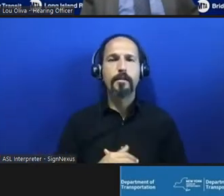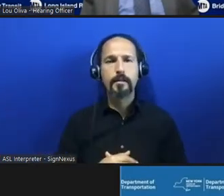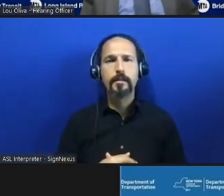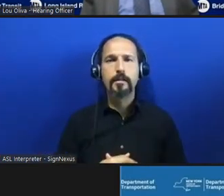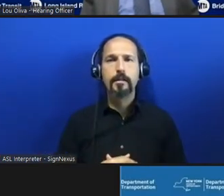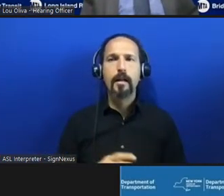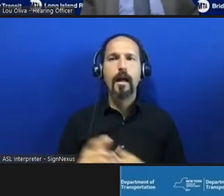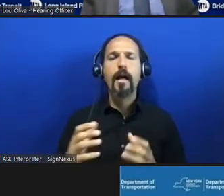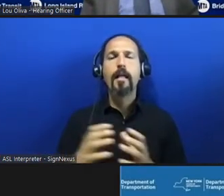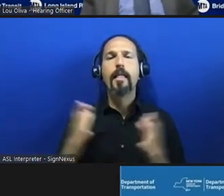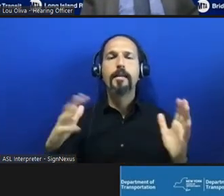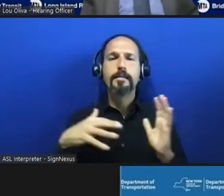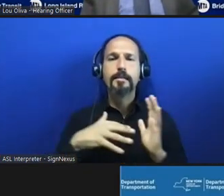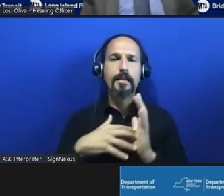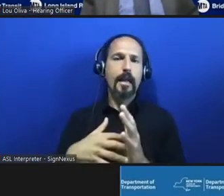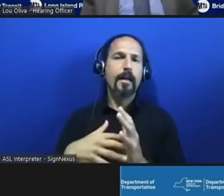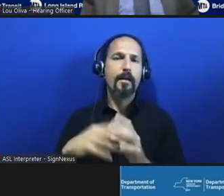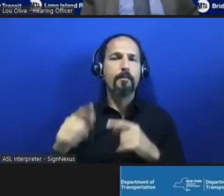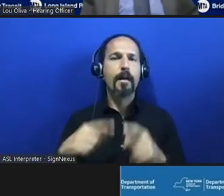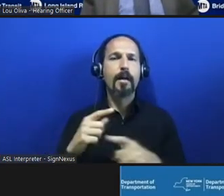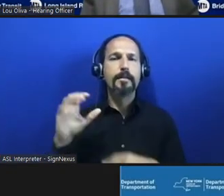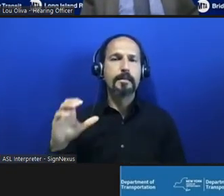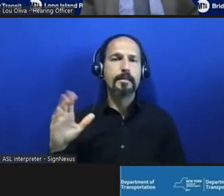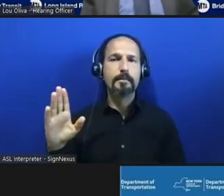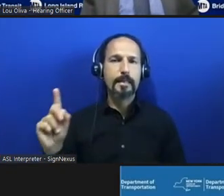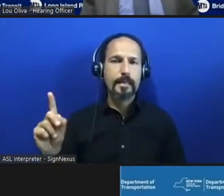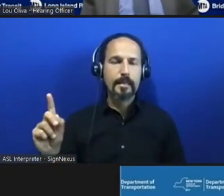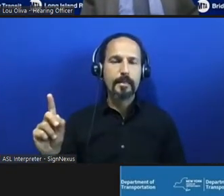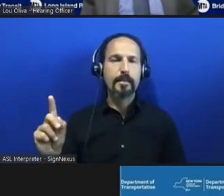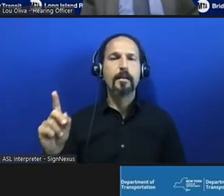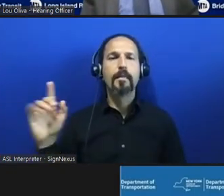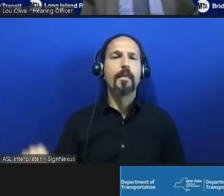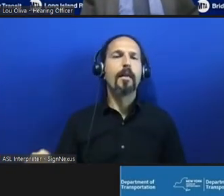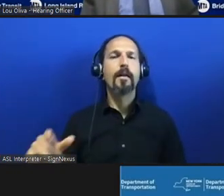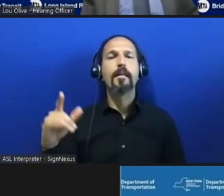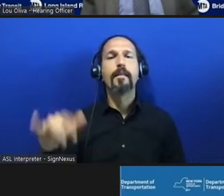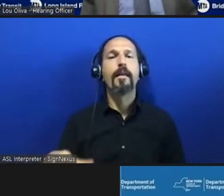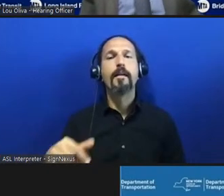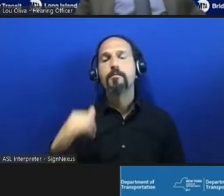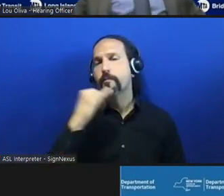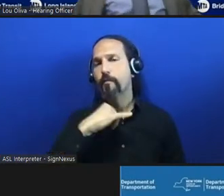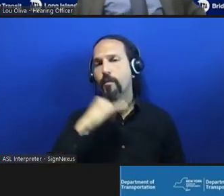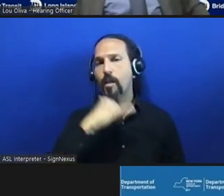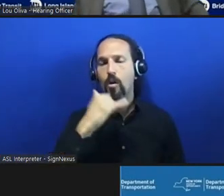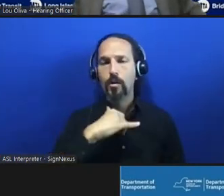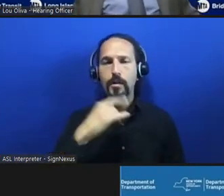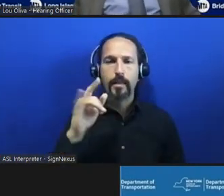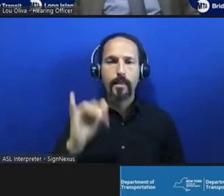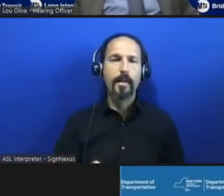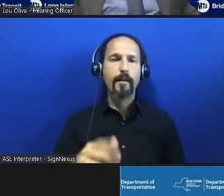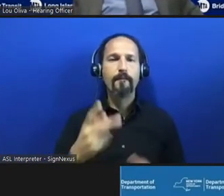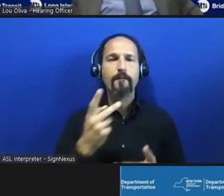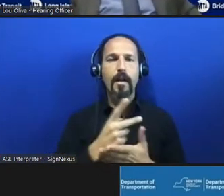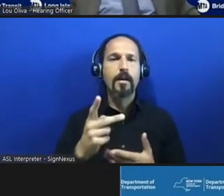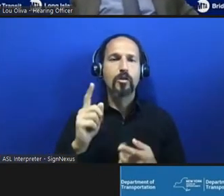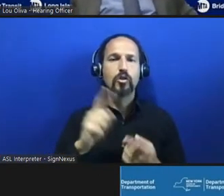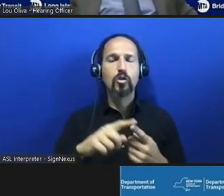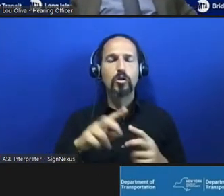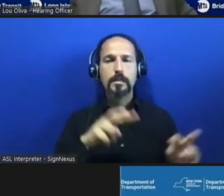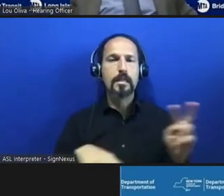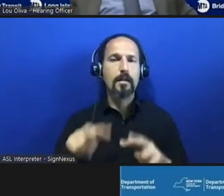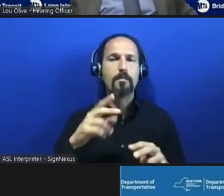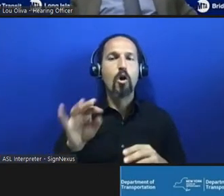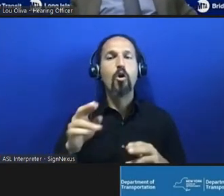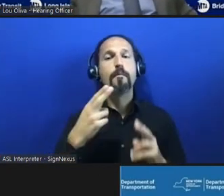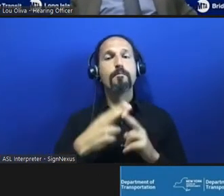um there's been flawed studies surrounding congestion pricing the fundamental floor in the studies and congestion pricing is its failure to examine or even